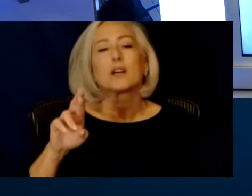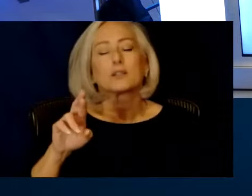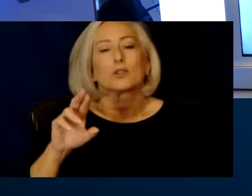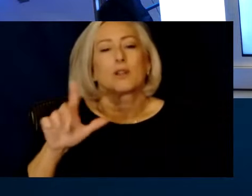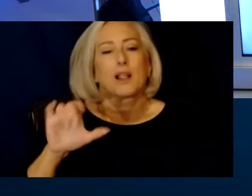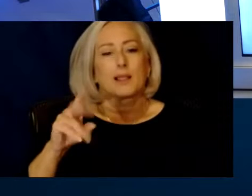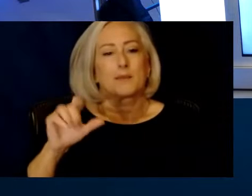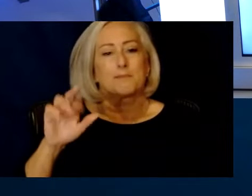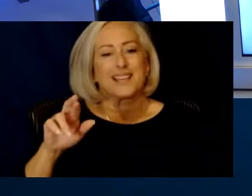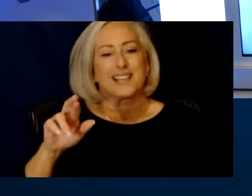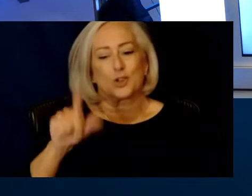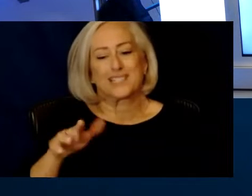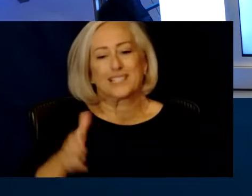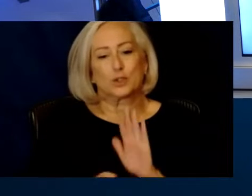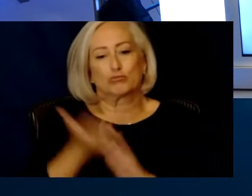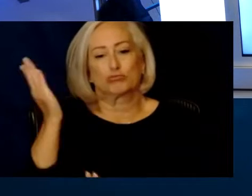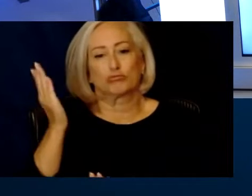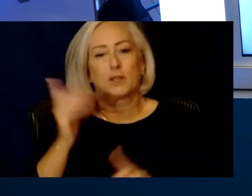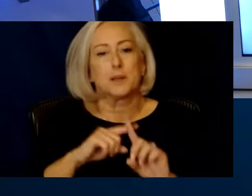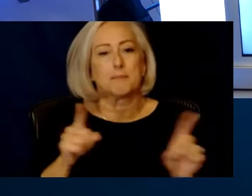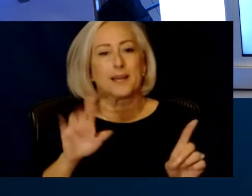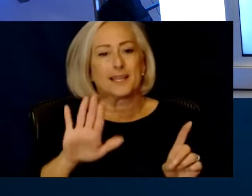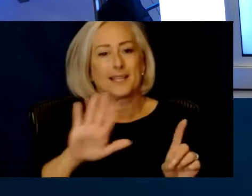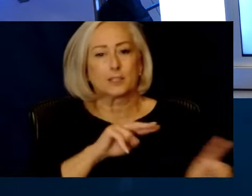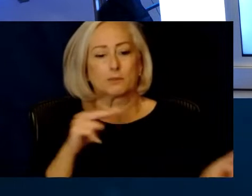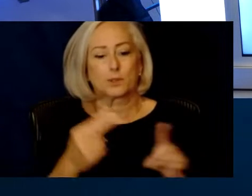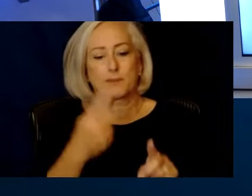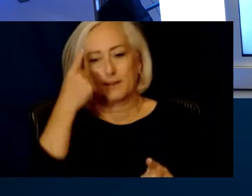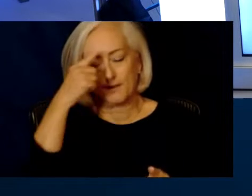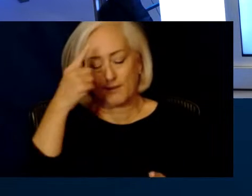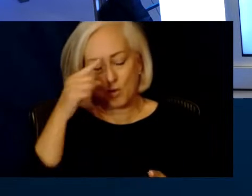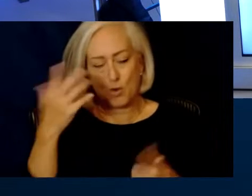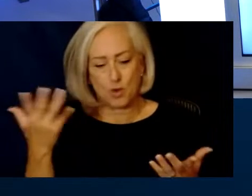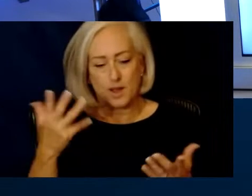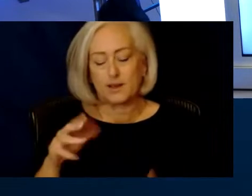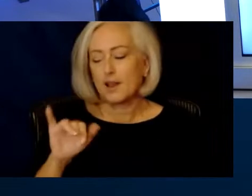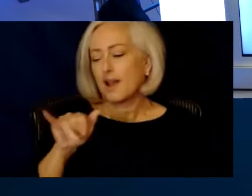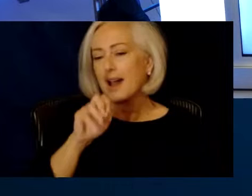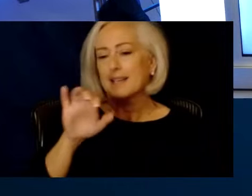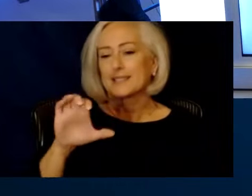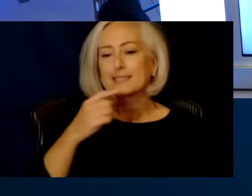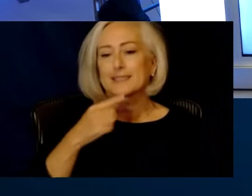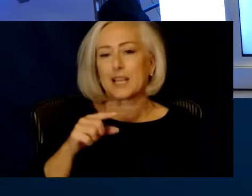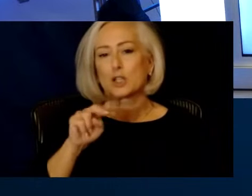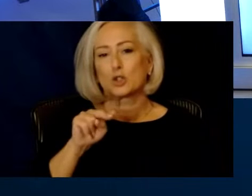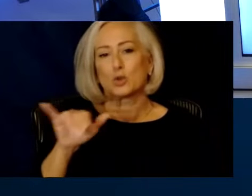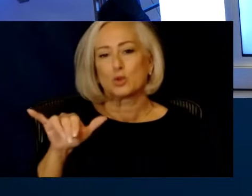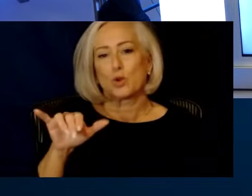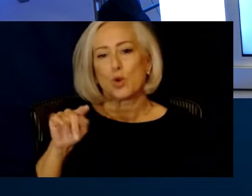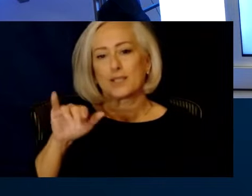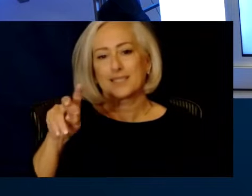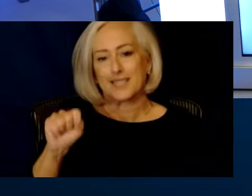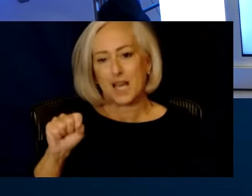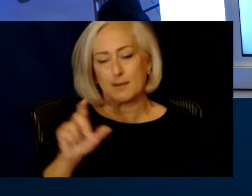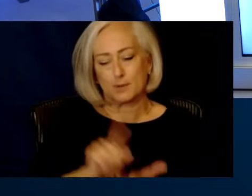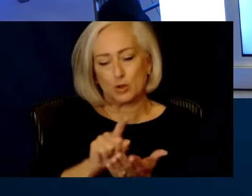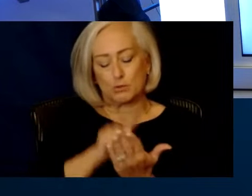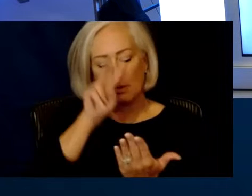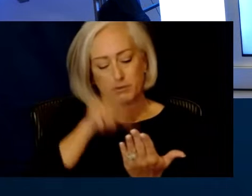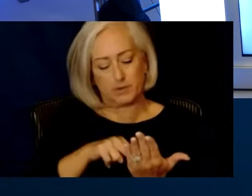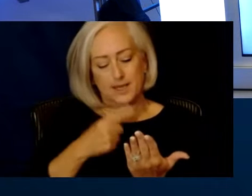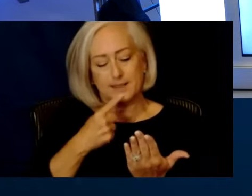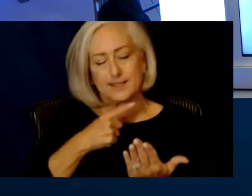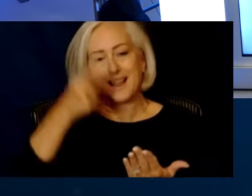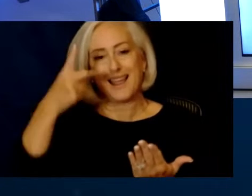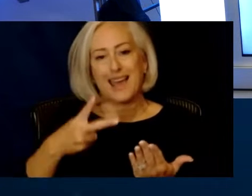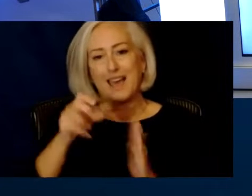take on this, because Isaac said he was looking at the New York Times database earlier this week and saw that half of the states were actually